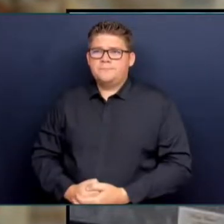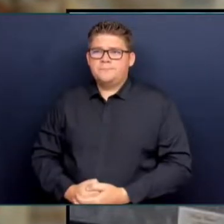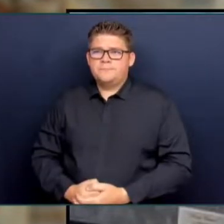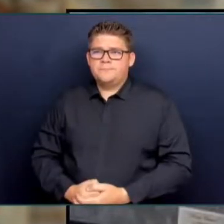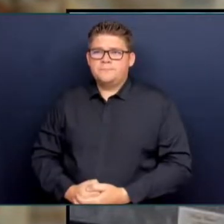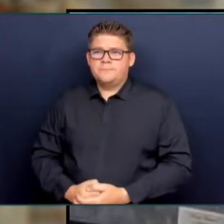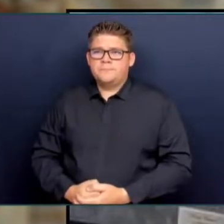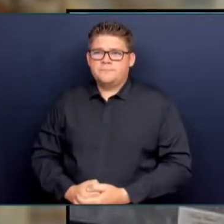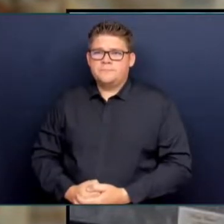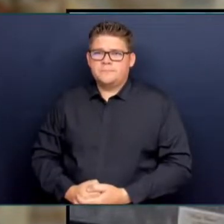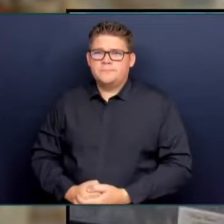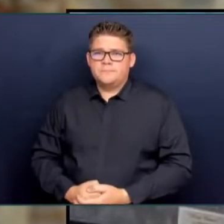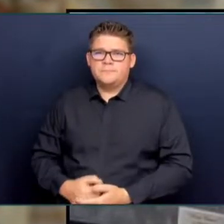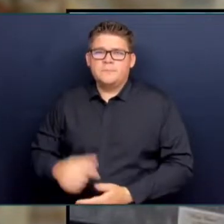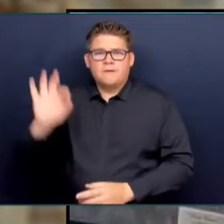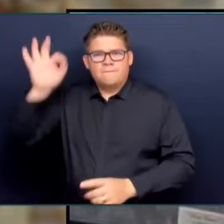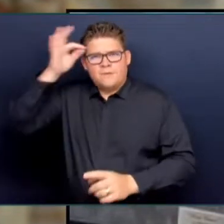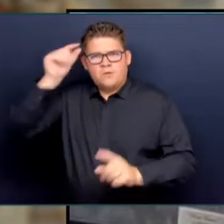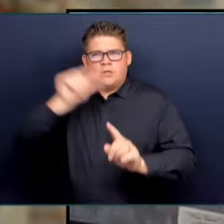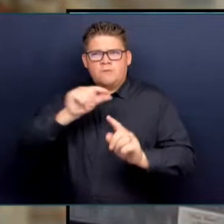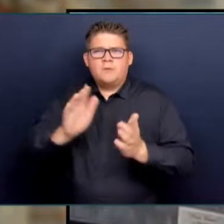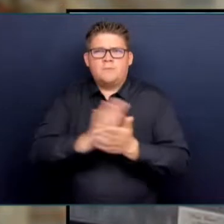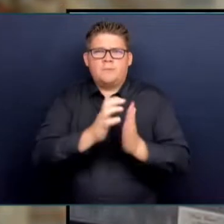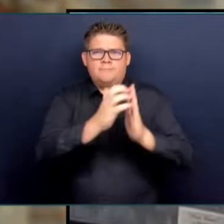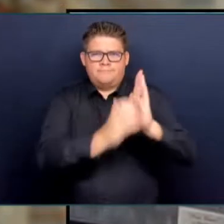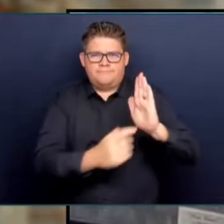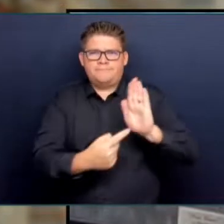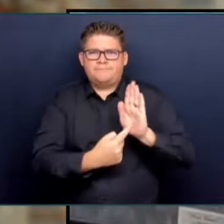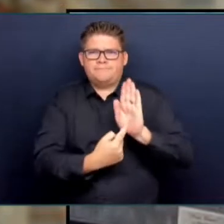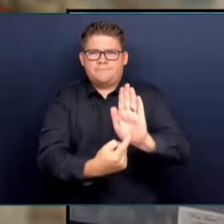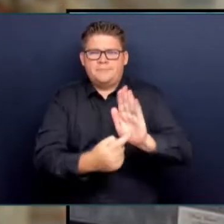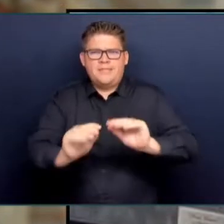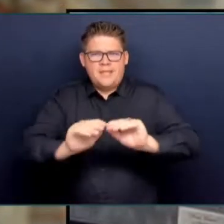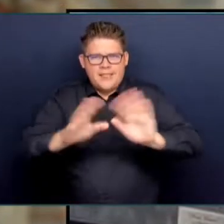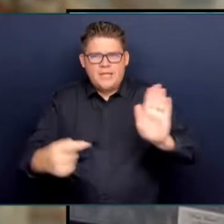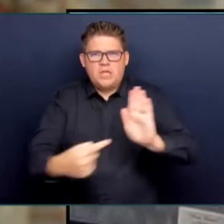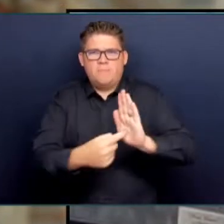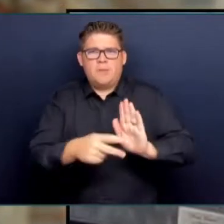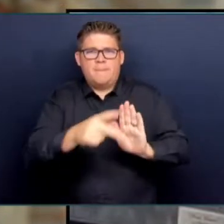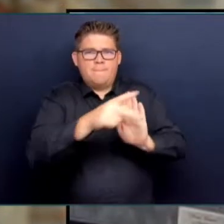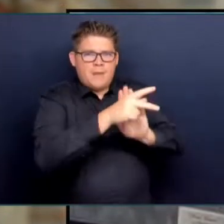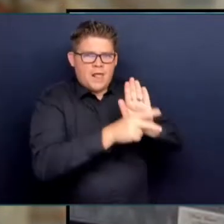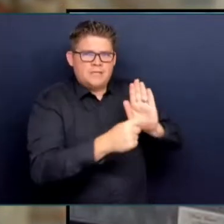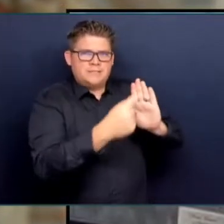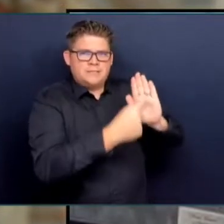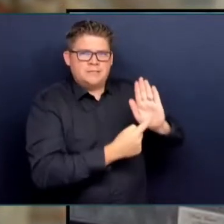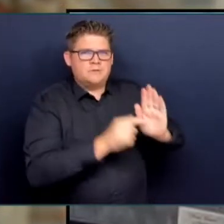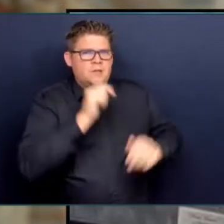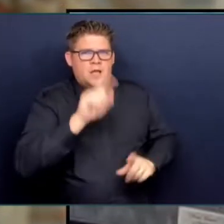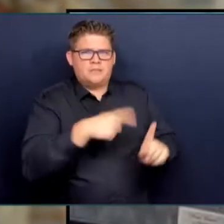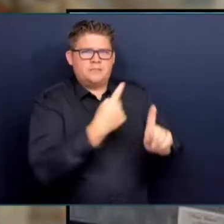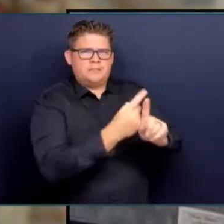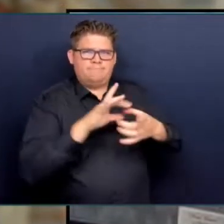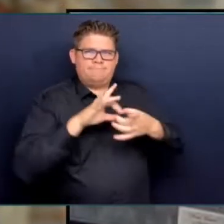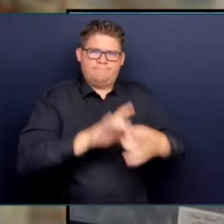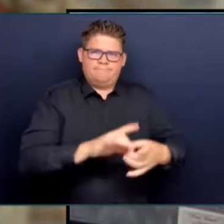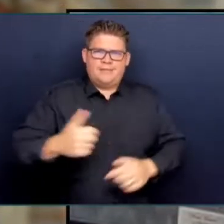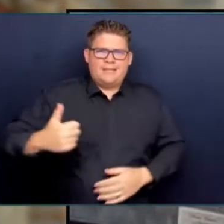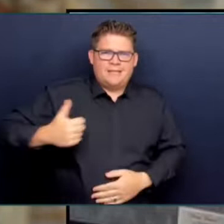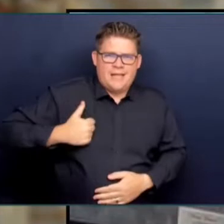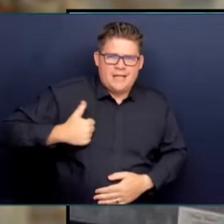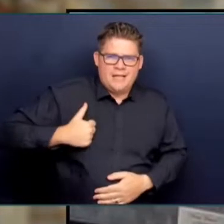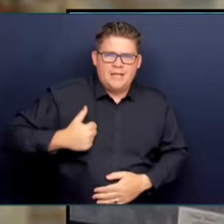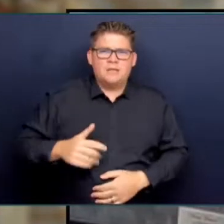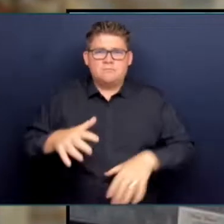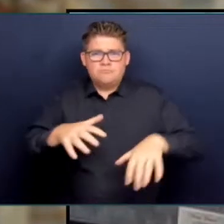clear in terms of the reductions, but this policy is not just about Canada. It is being done in other jurisdictions. The reduction